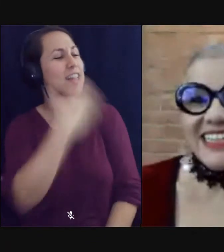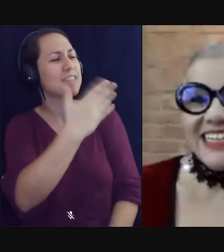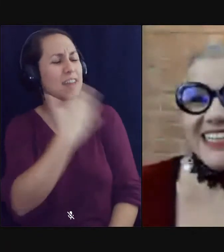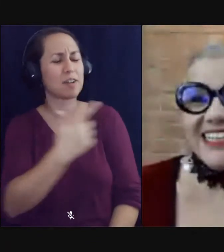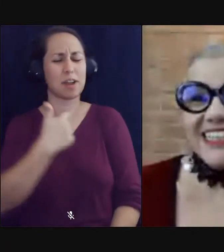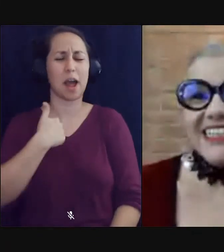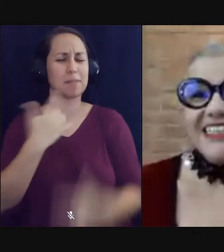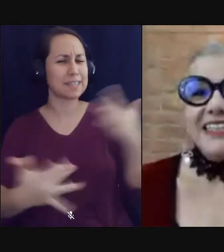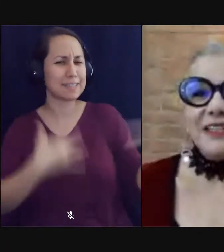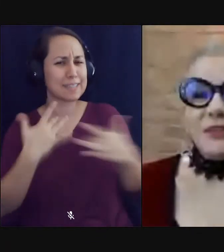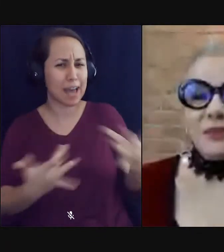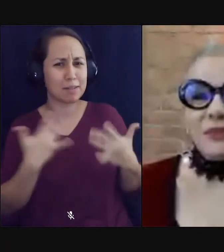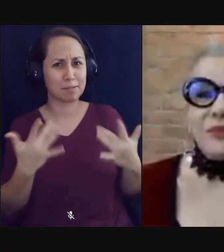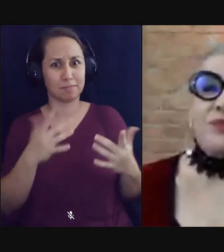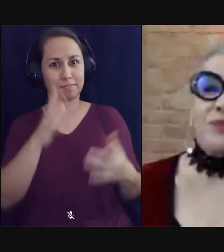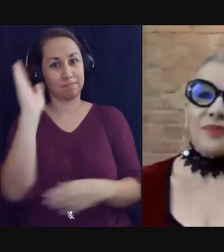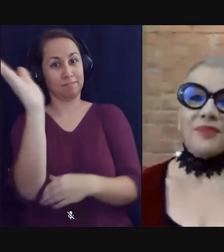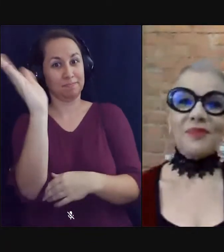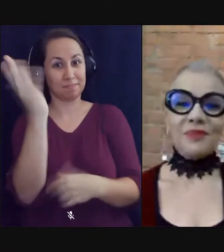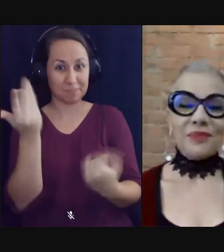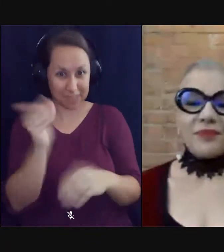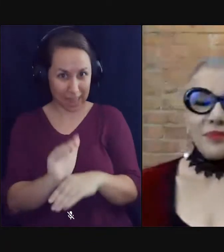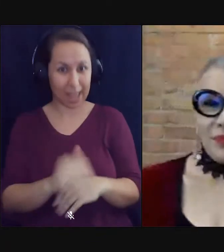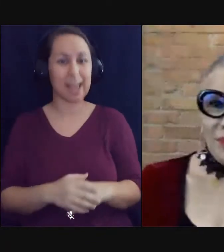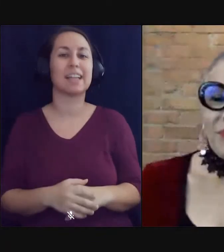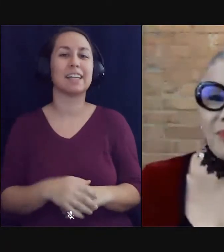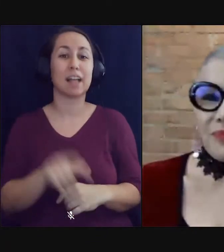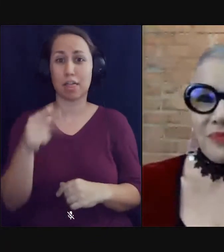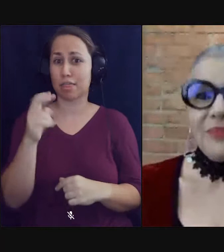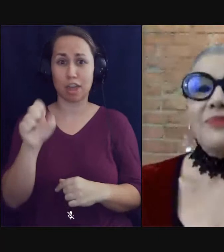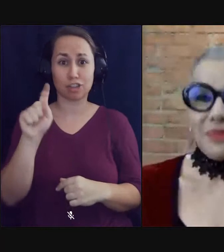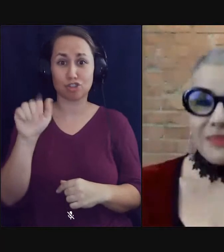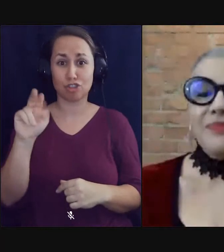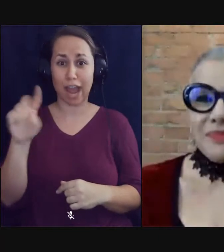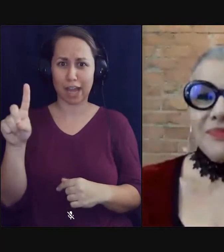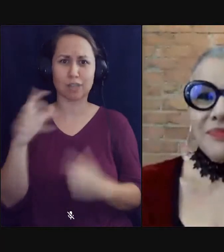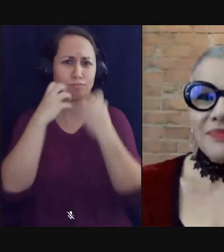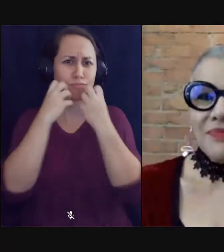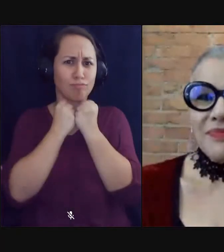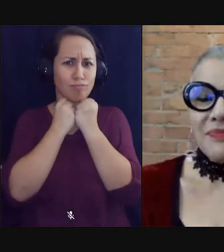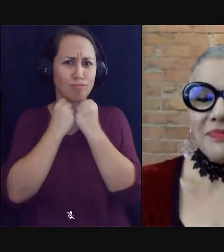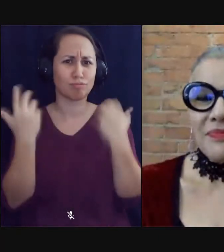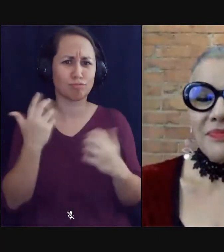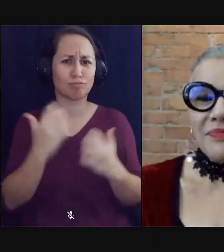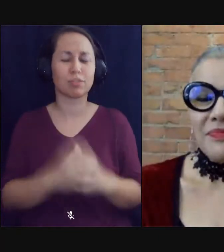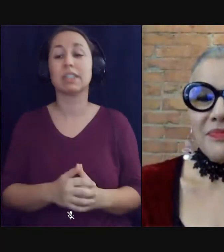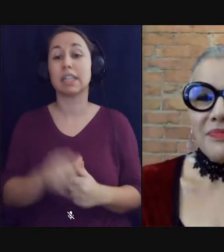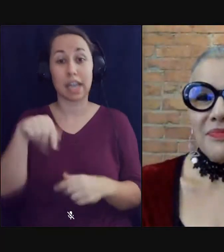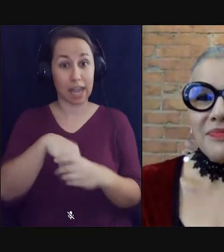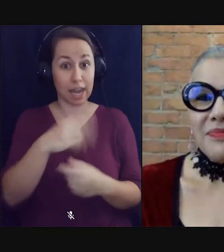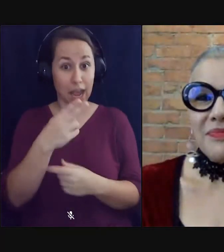so excited to be speaking to you. And the Strand means so much to me. Actually, in high school, I